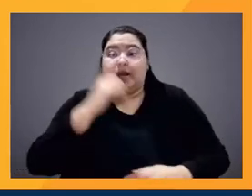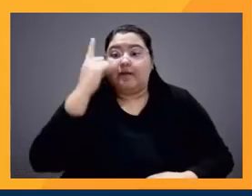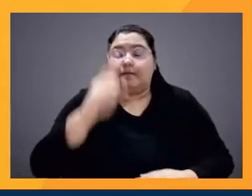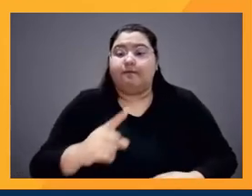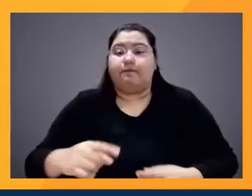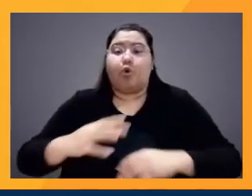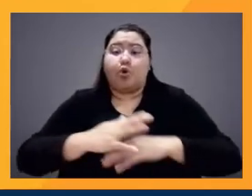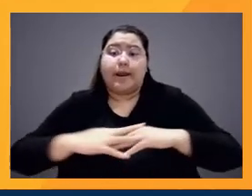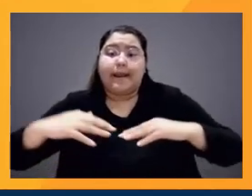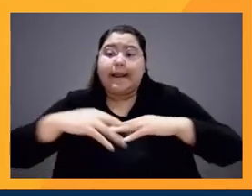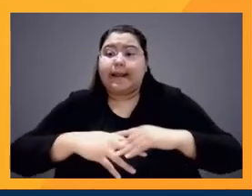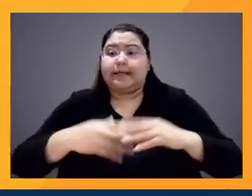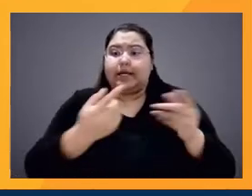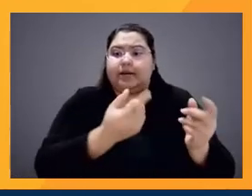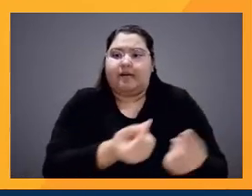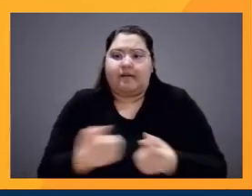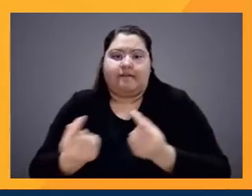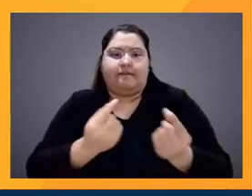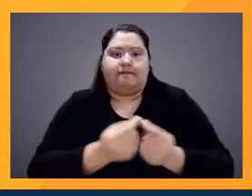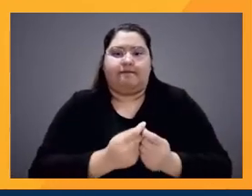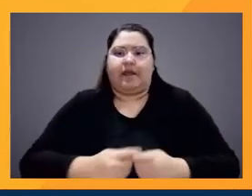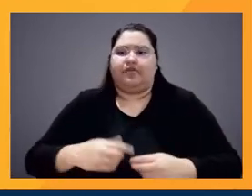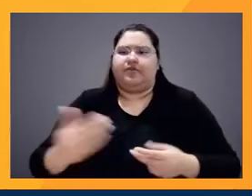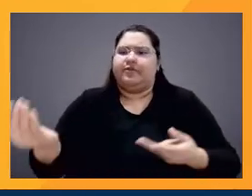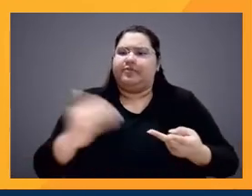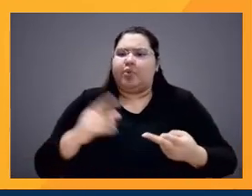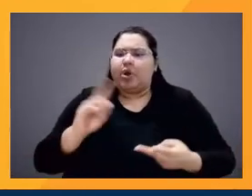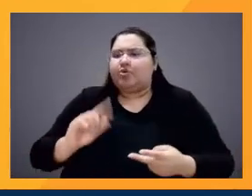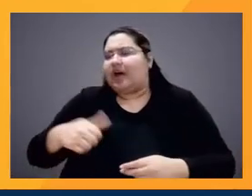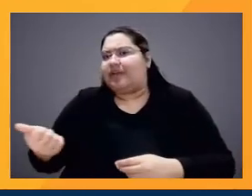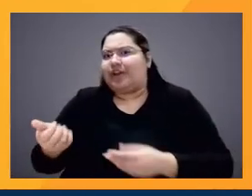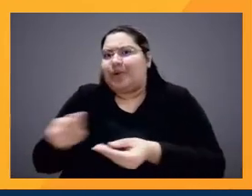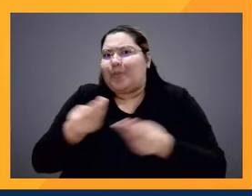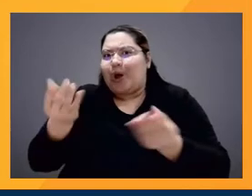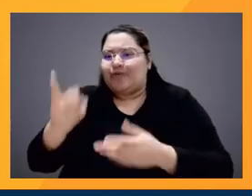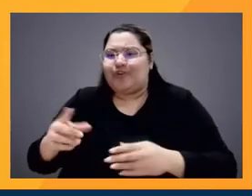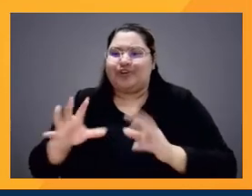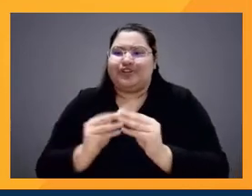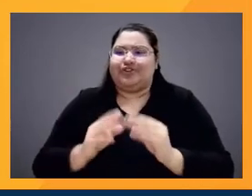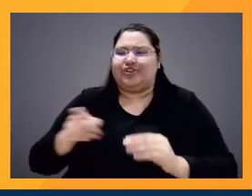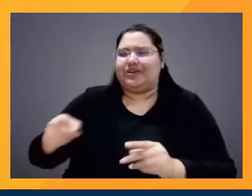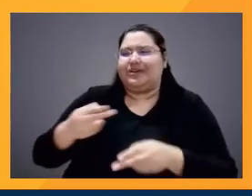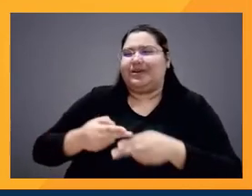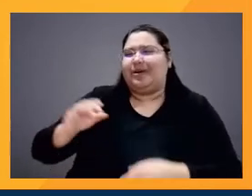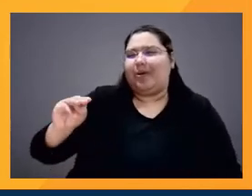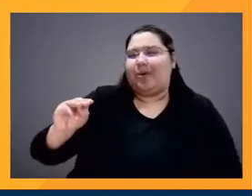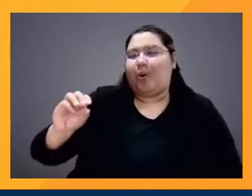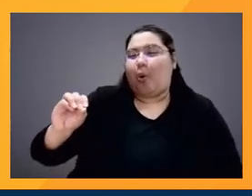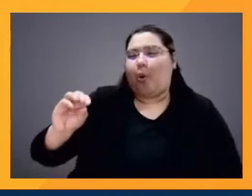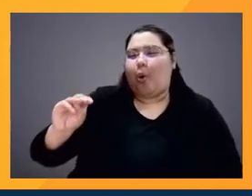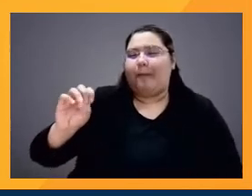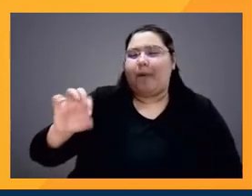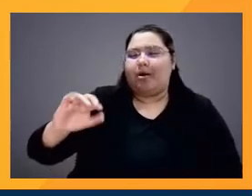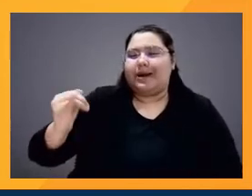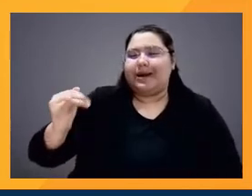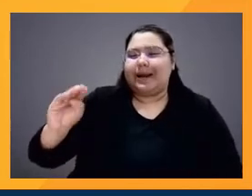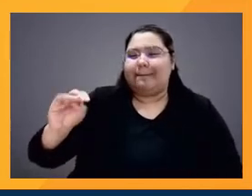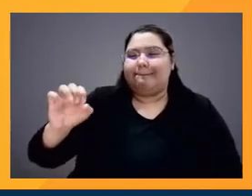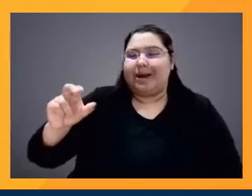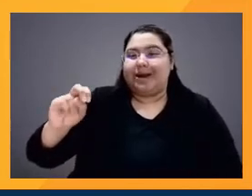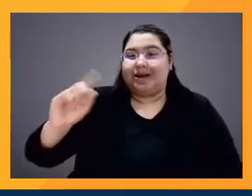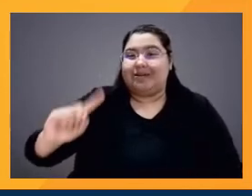a CNN correspondent based in Chicago. Since starting as a correspondent in 2019, Mr. Jimenez has helped